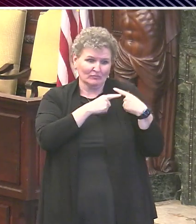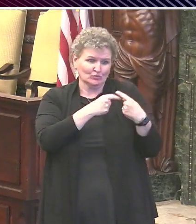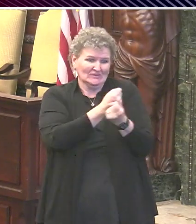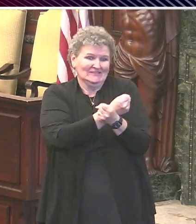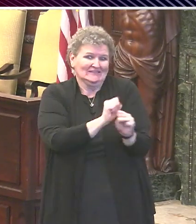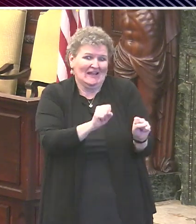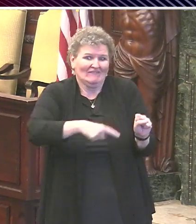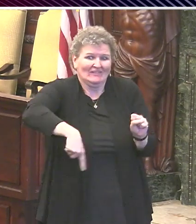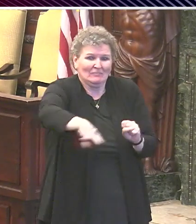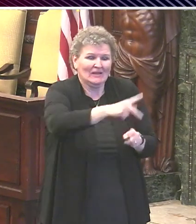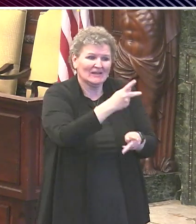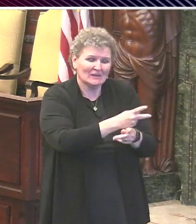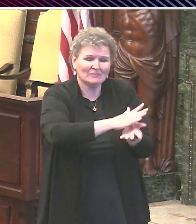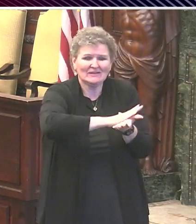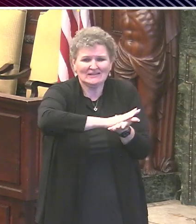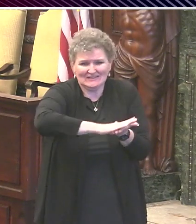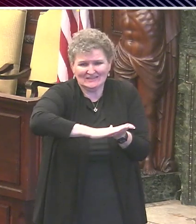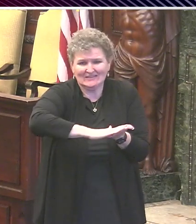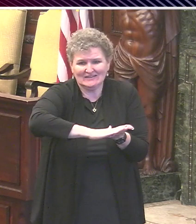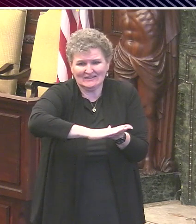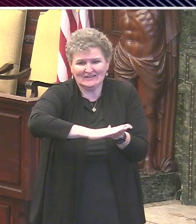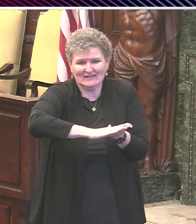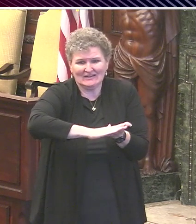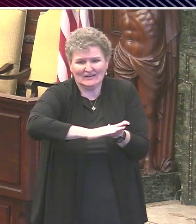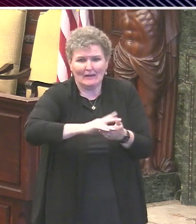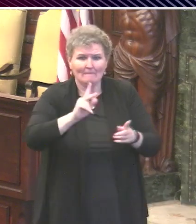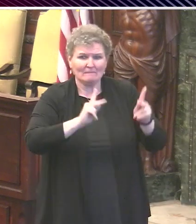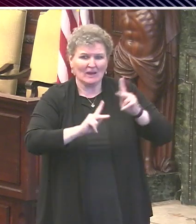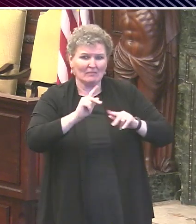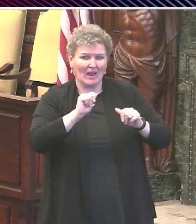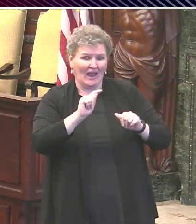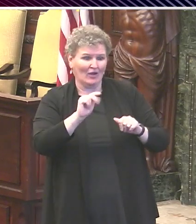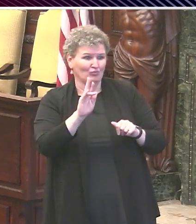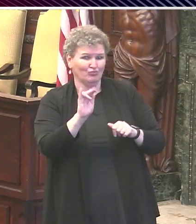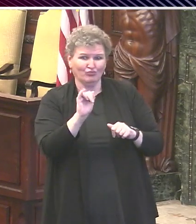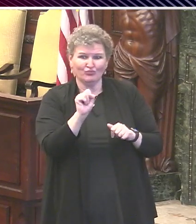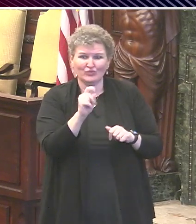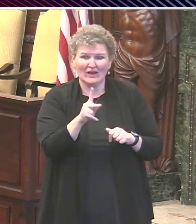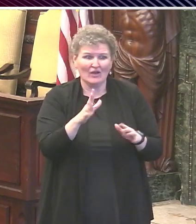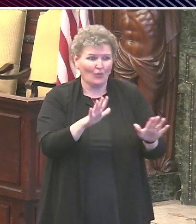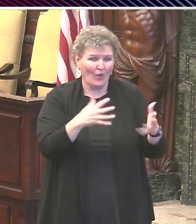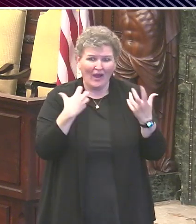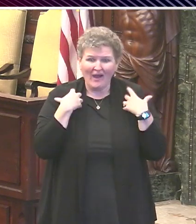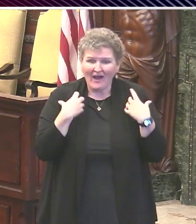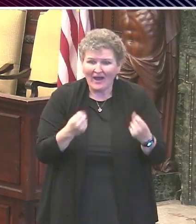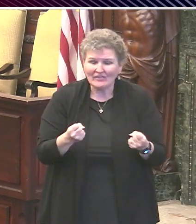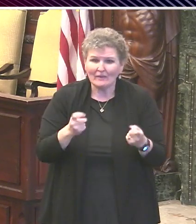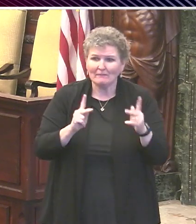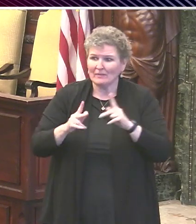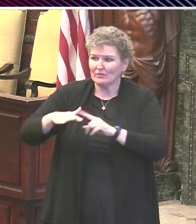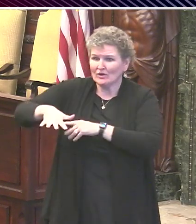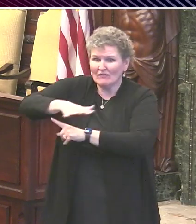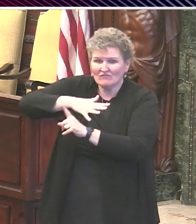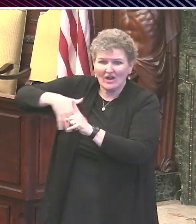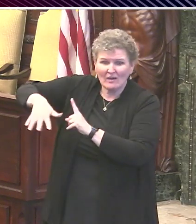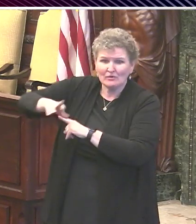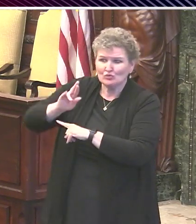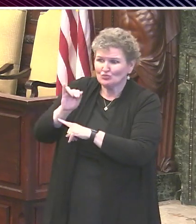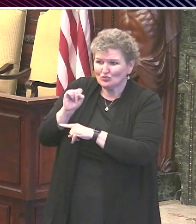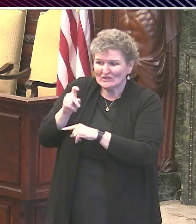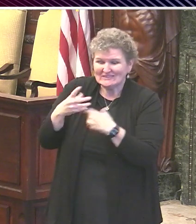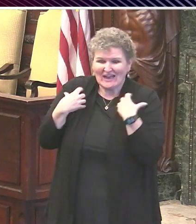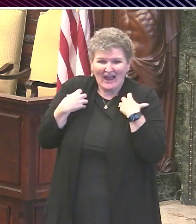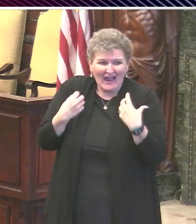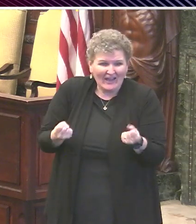hygienic, and people are at risk. Their health is at risk, and the health of the community is at risk if this continues to be allowed